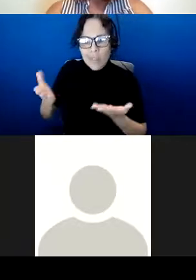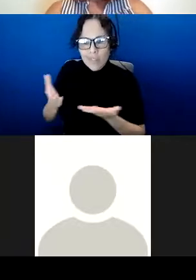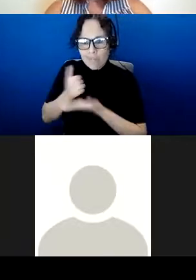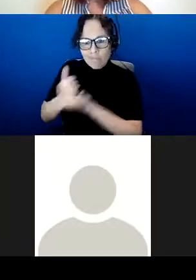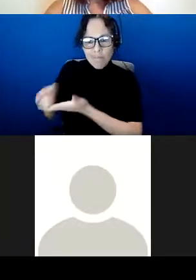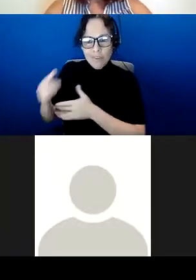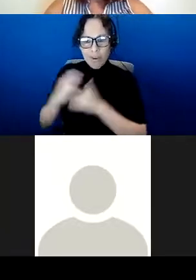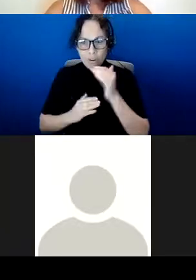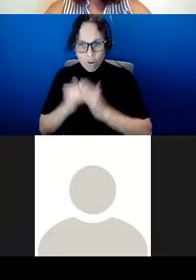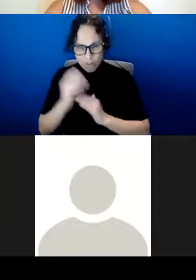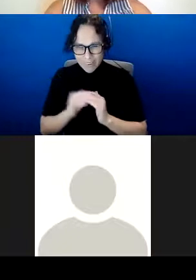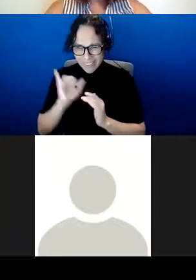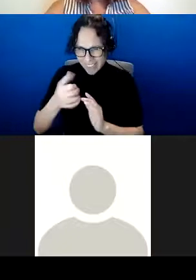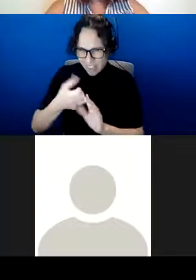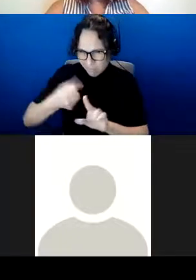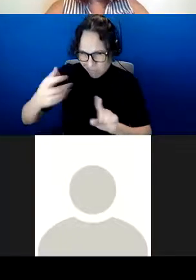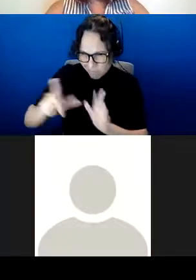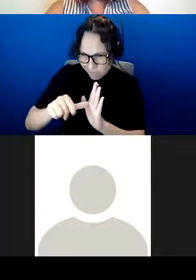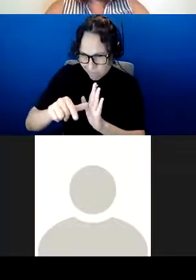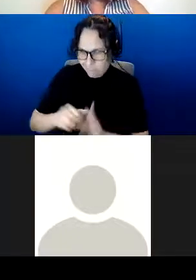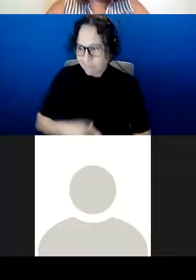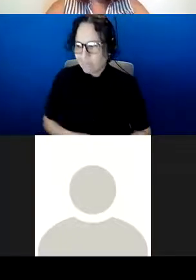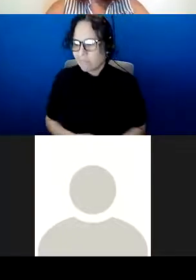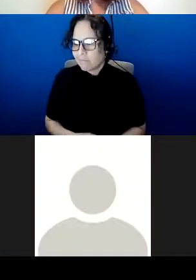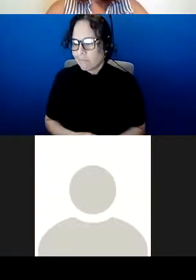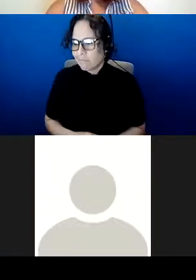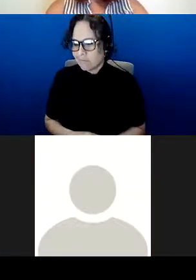comfortable. We'll talk about those in just a moment.